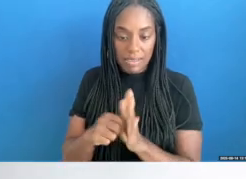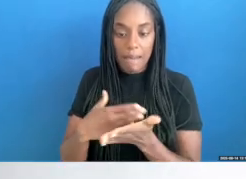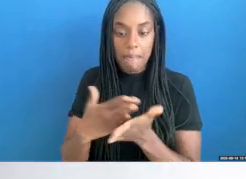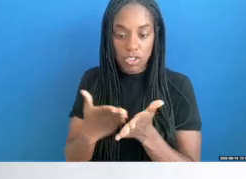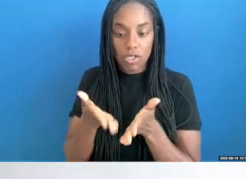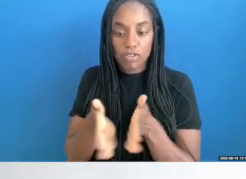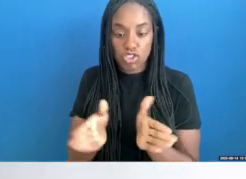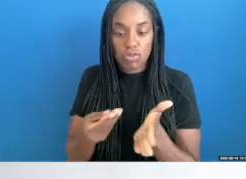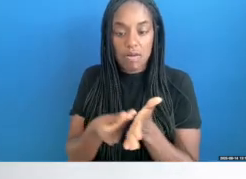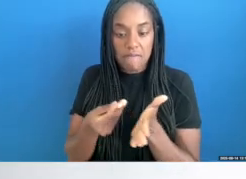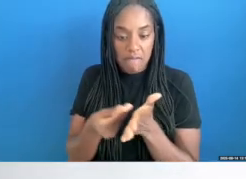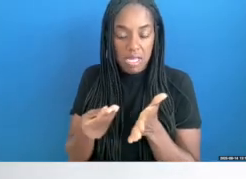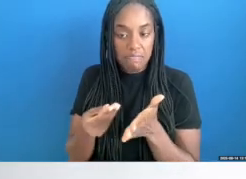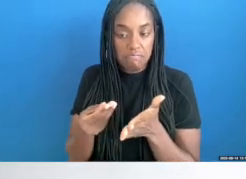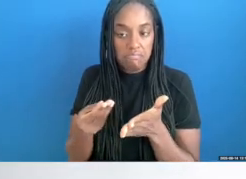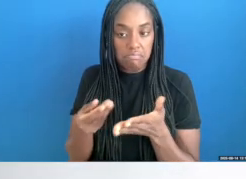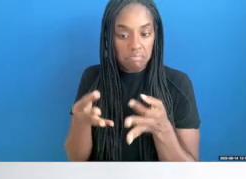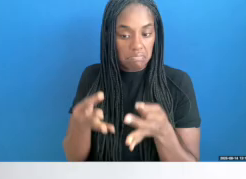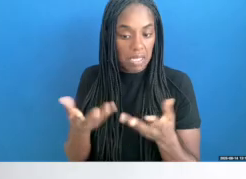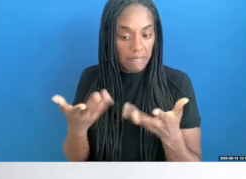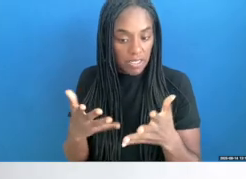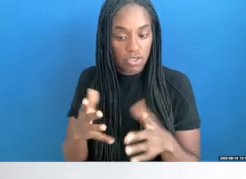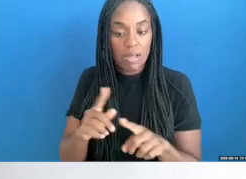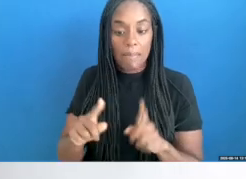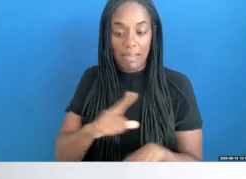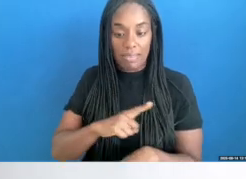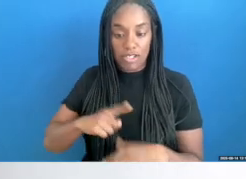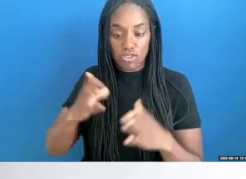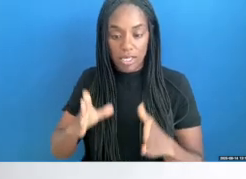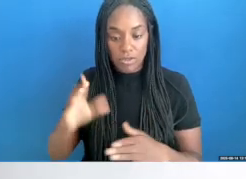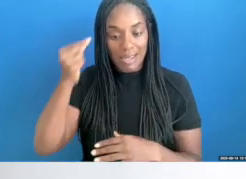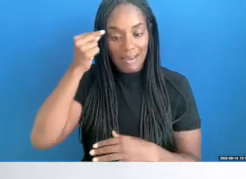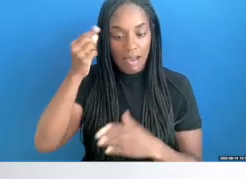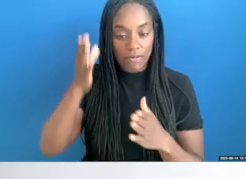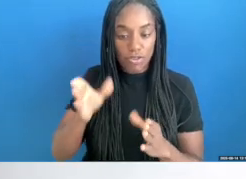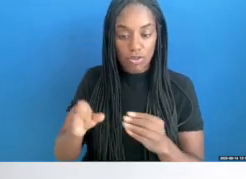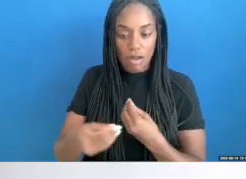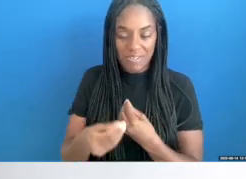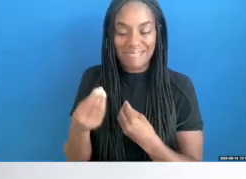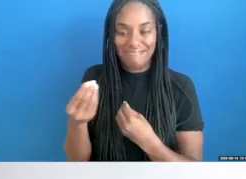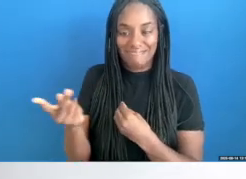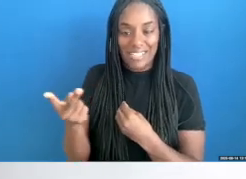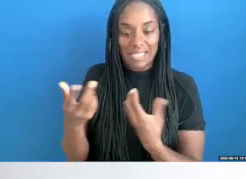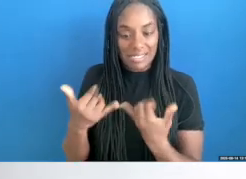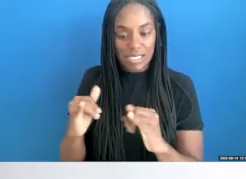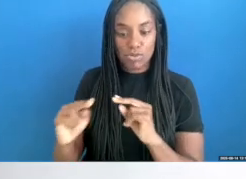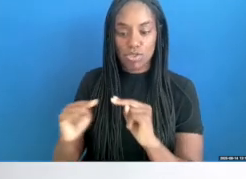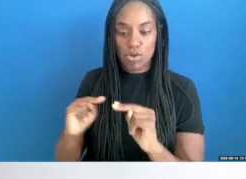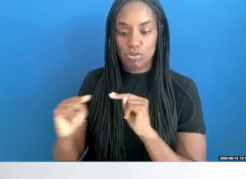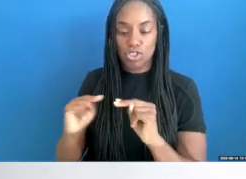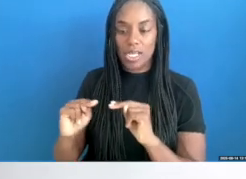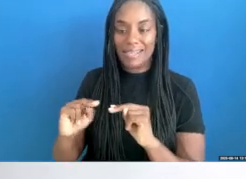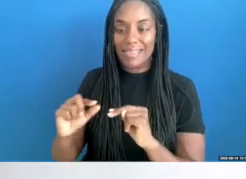office are still negotiating the final greenhouse gas reduction fund budget. They have